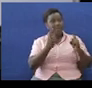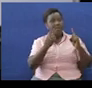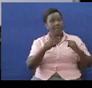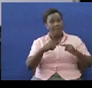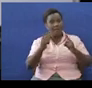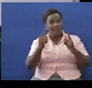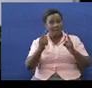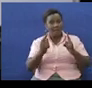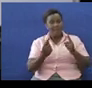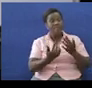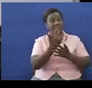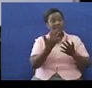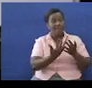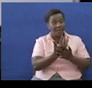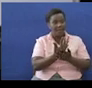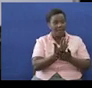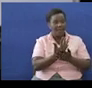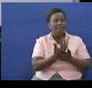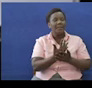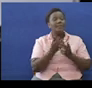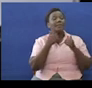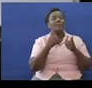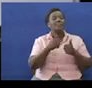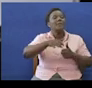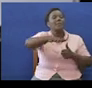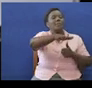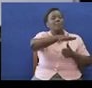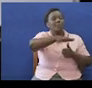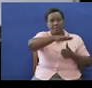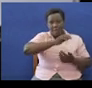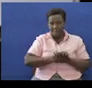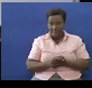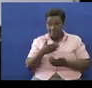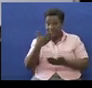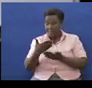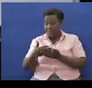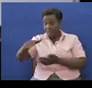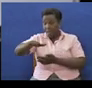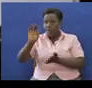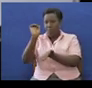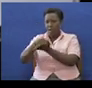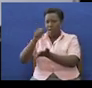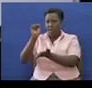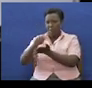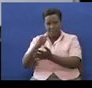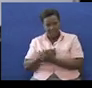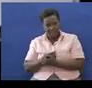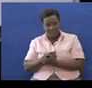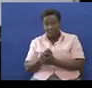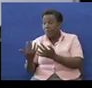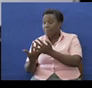plants normally adapt differently to their physical environment. For example, in dry